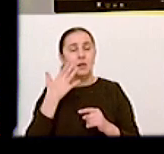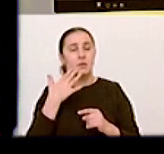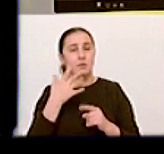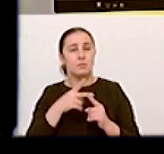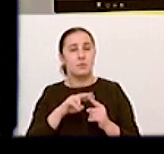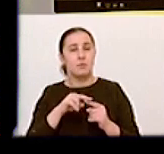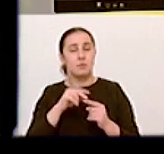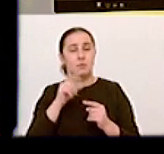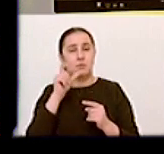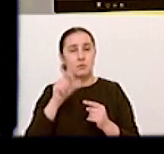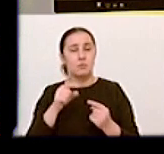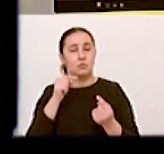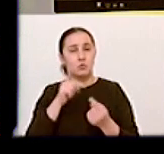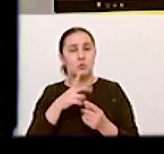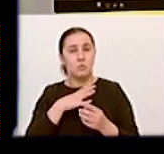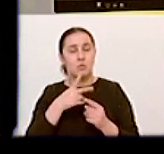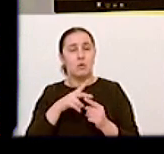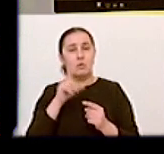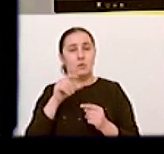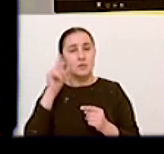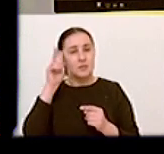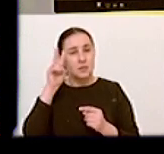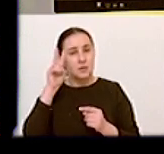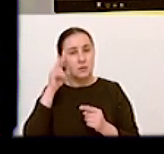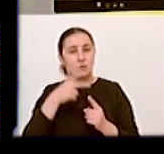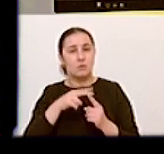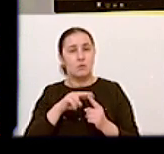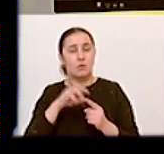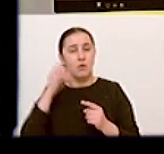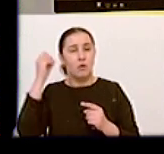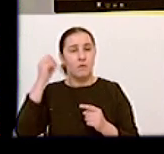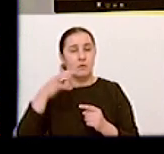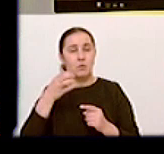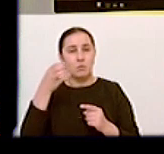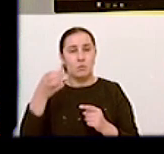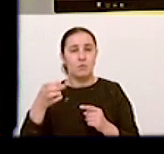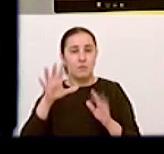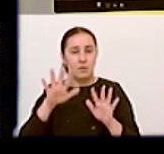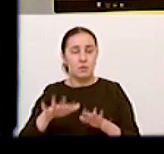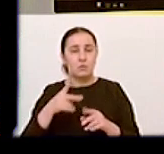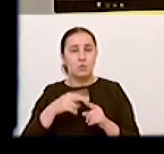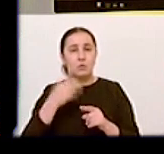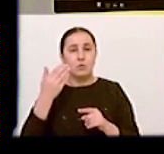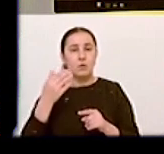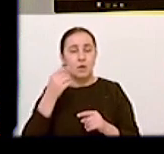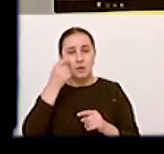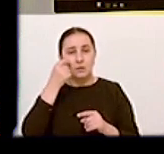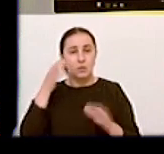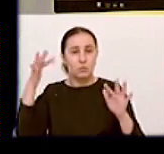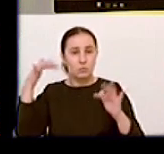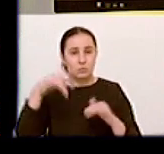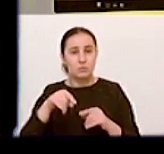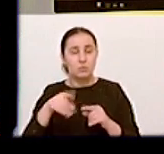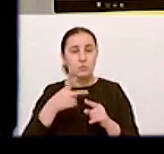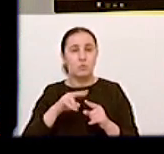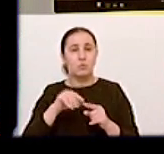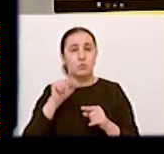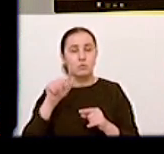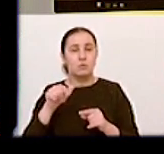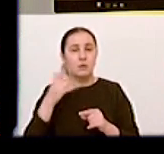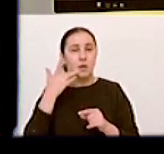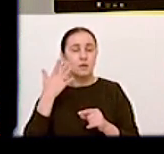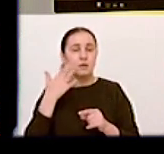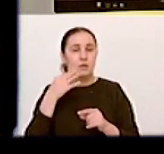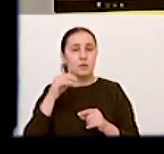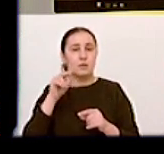diabetga uchragan odamni siydigini oftobga qo'yilgan vaqtda unga asalarilar uchib kelsa, demak, unda